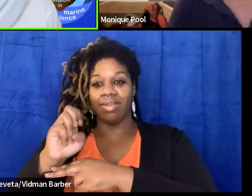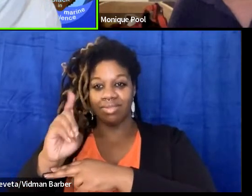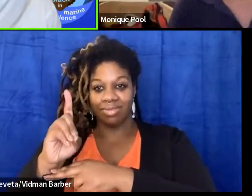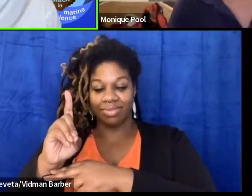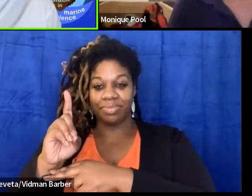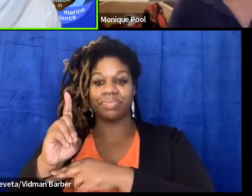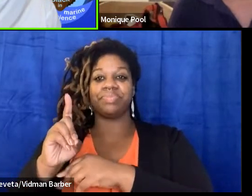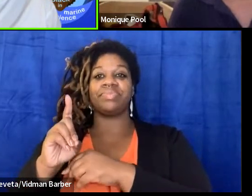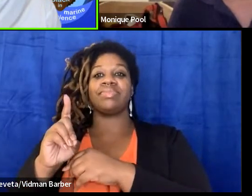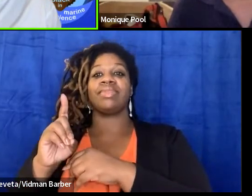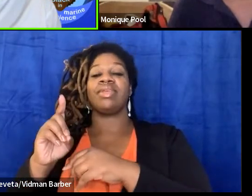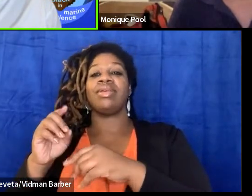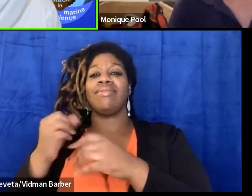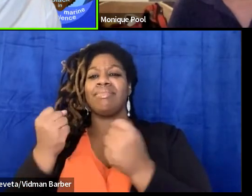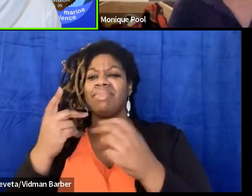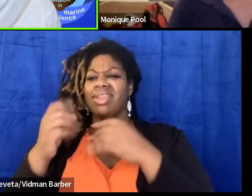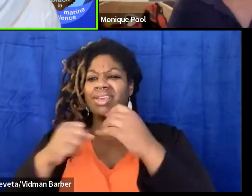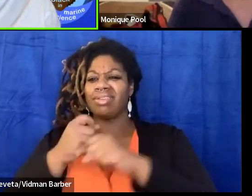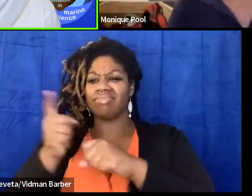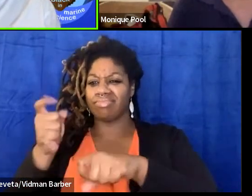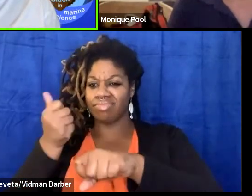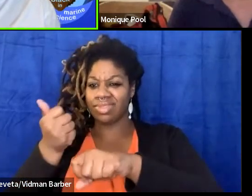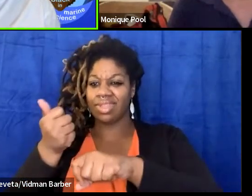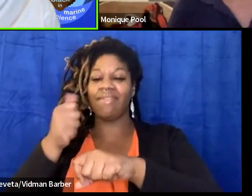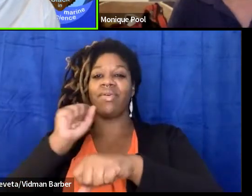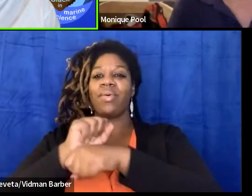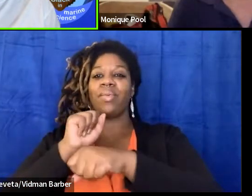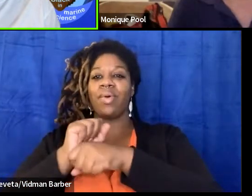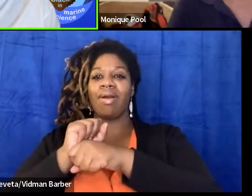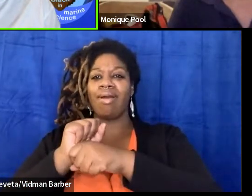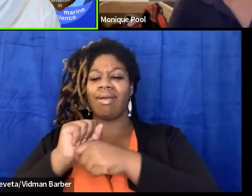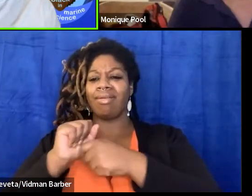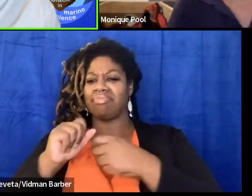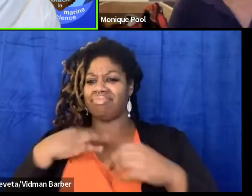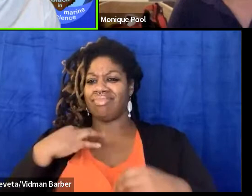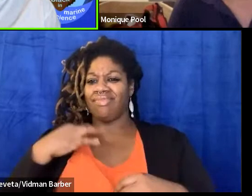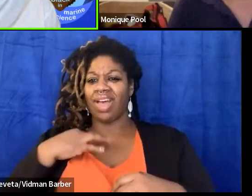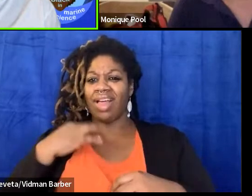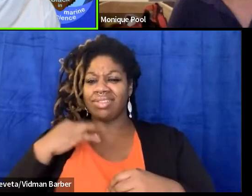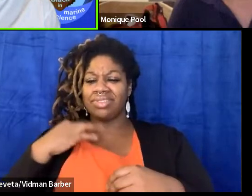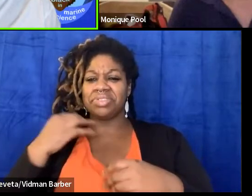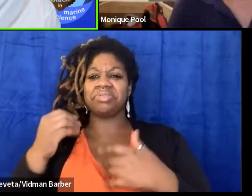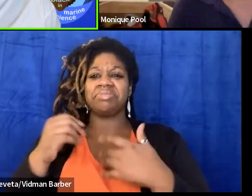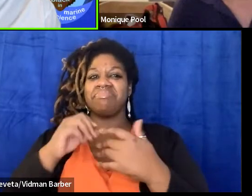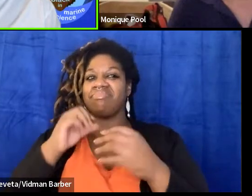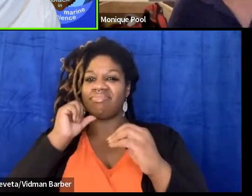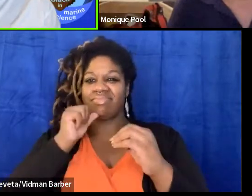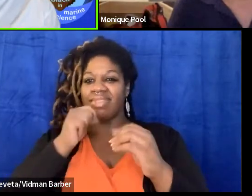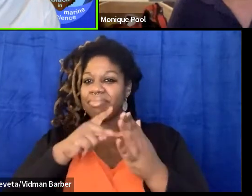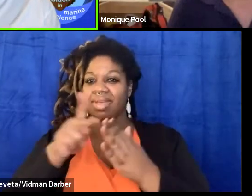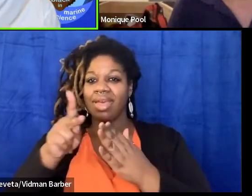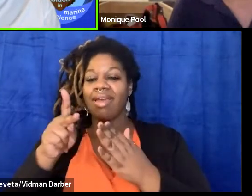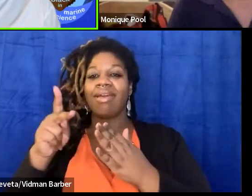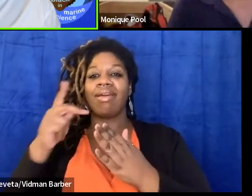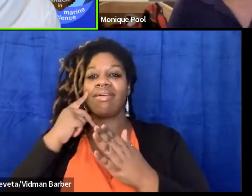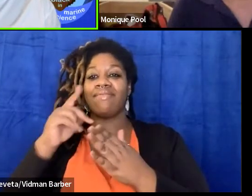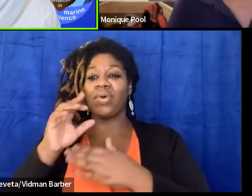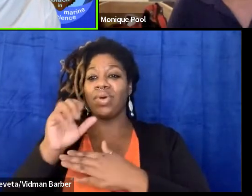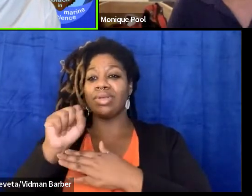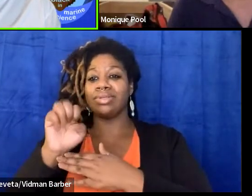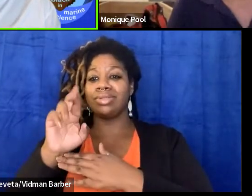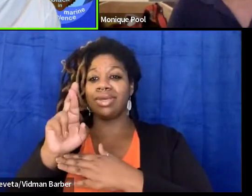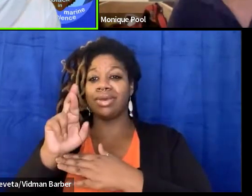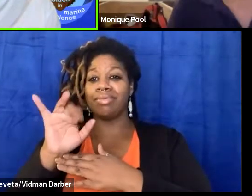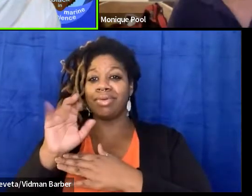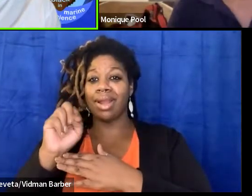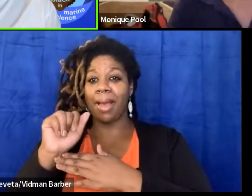years, Pohl worked as an unpaid environmental activist to ensure a green and healthy future for Suriname. Today, Monique